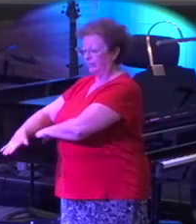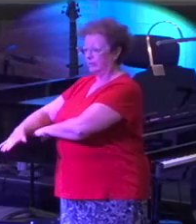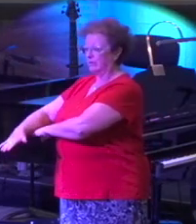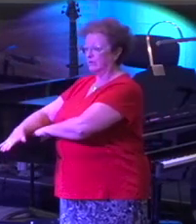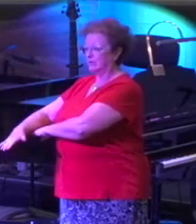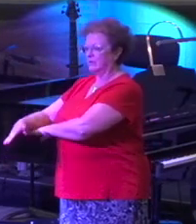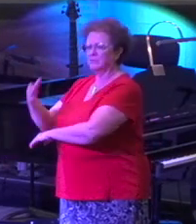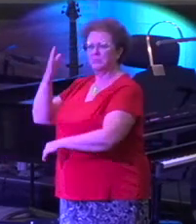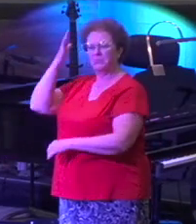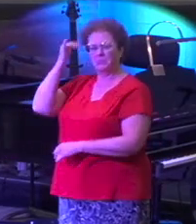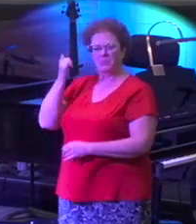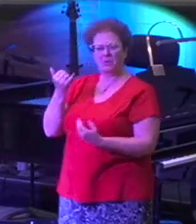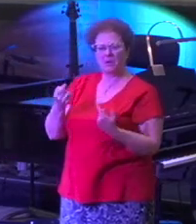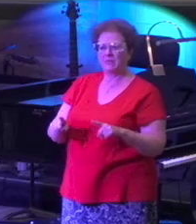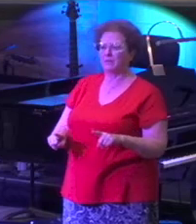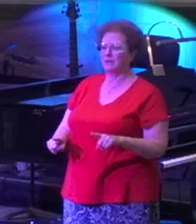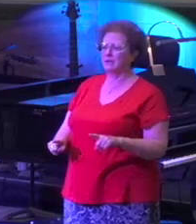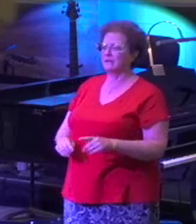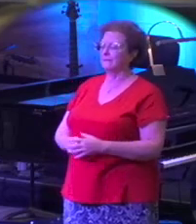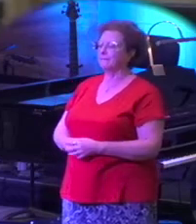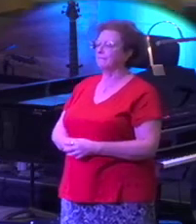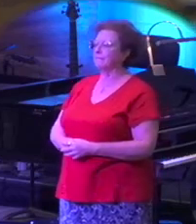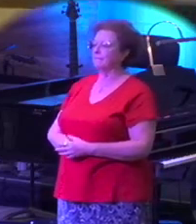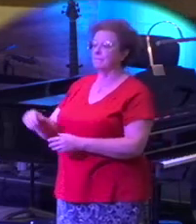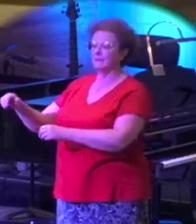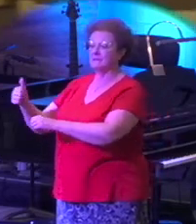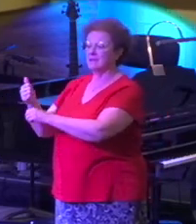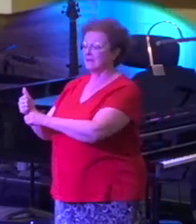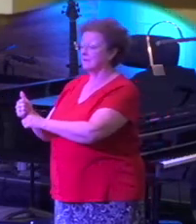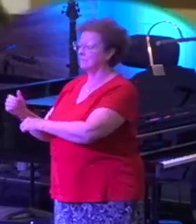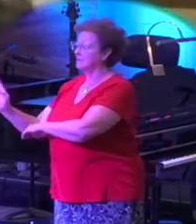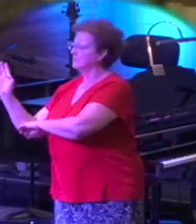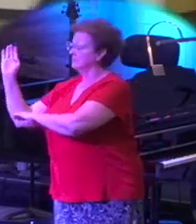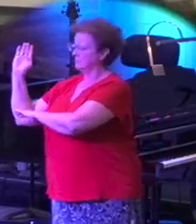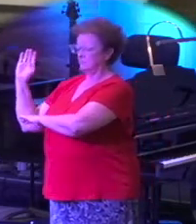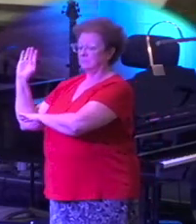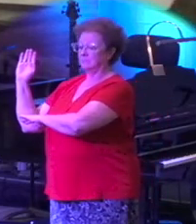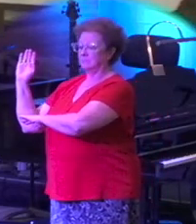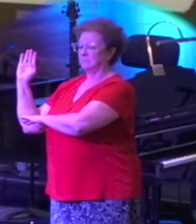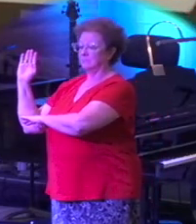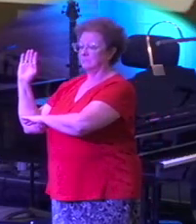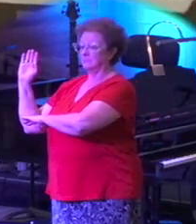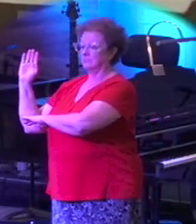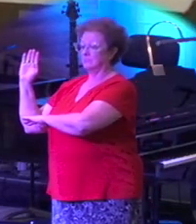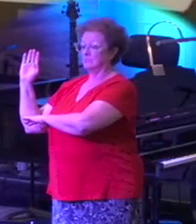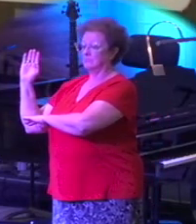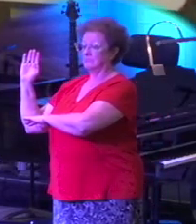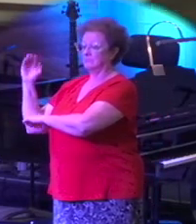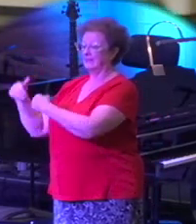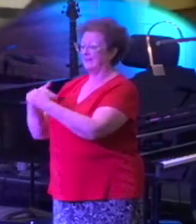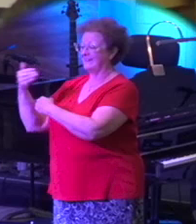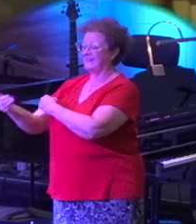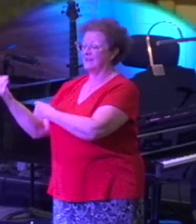like, wonder why that happened. Maybe there was a draft. So they set the statue of Dagon back up. They come in the next day, and the idol